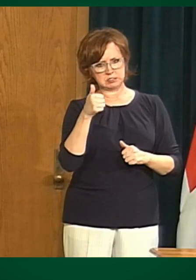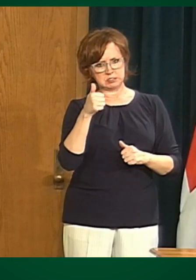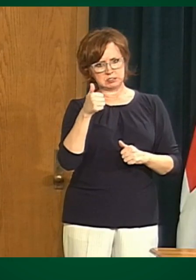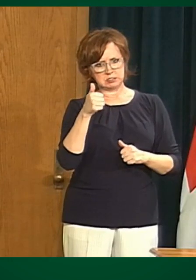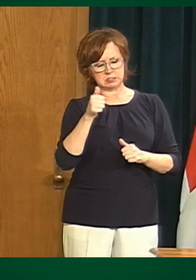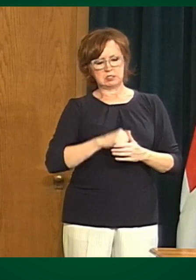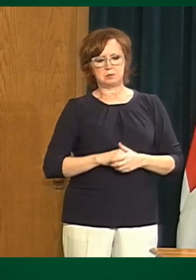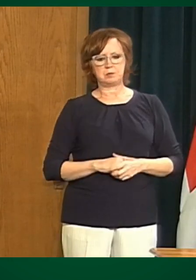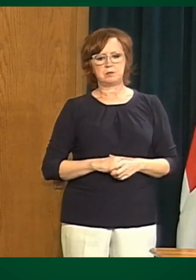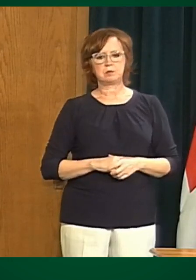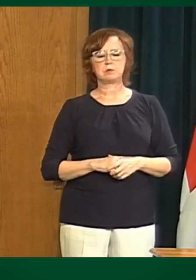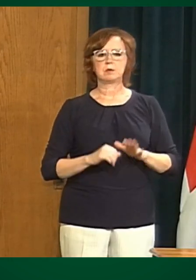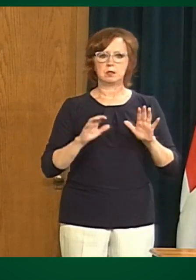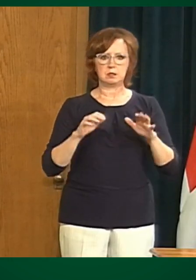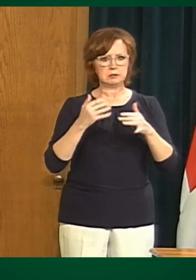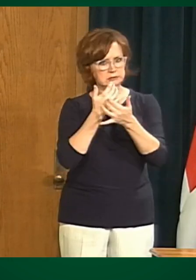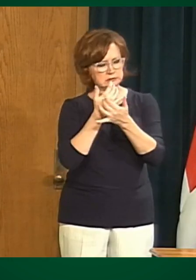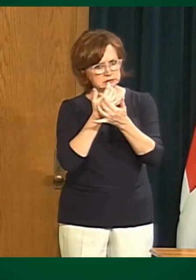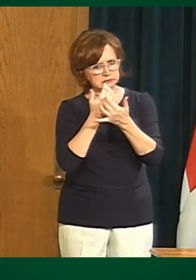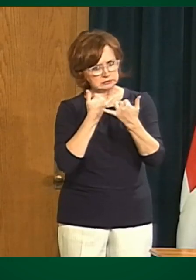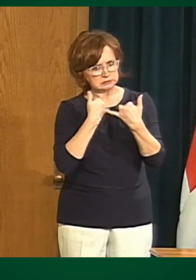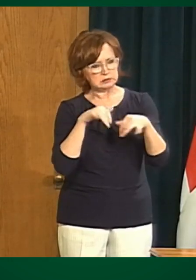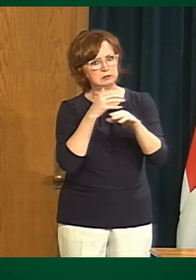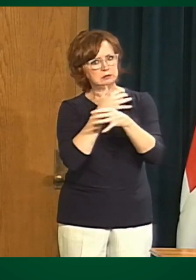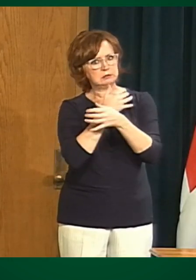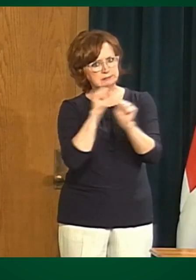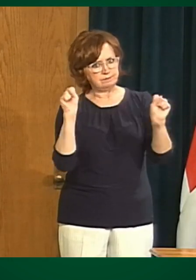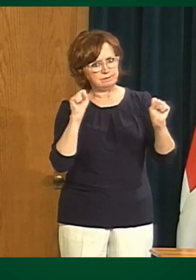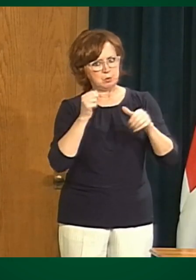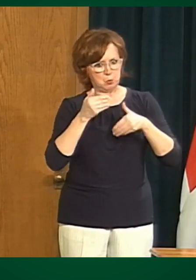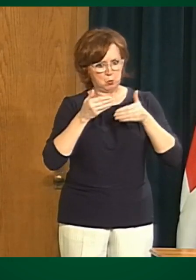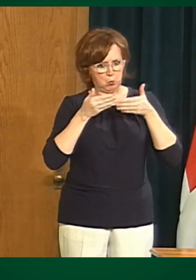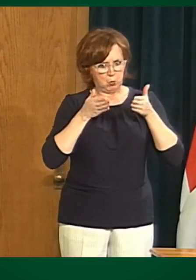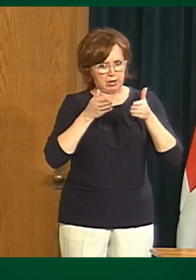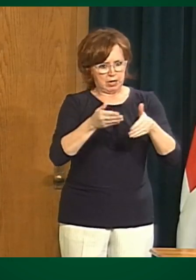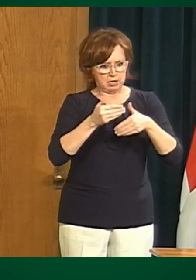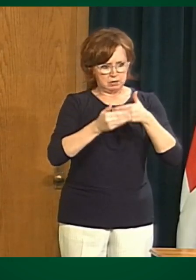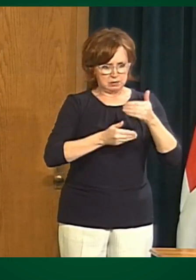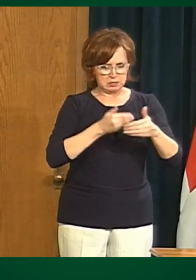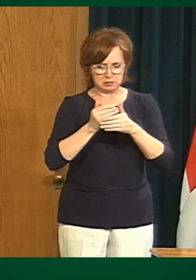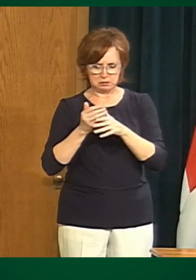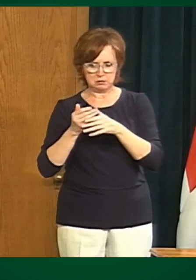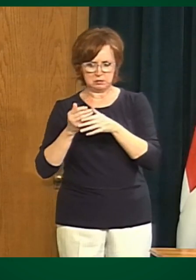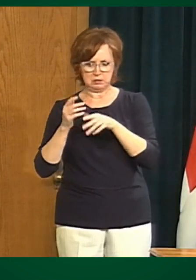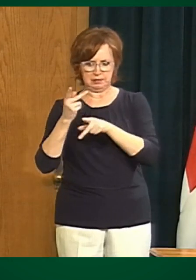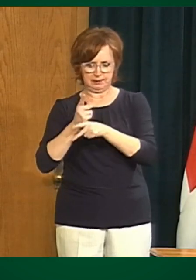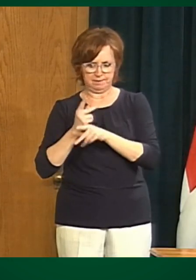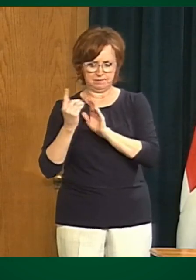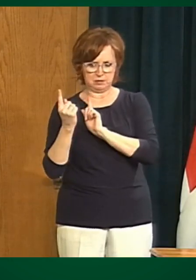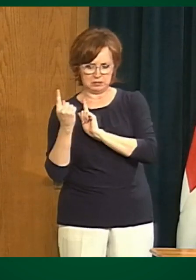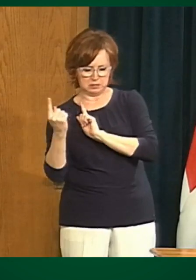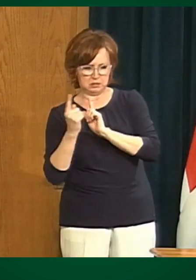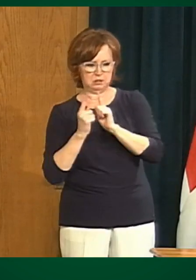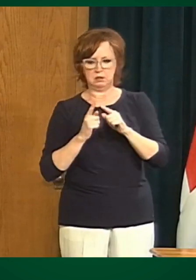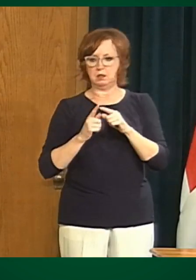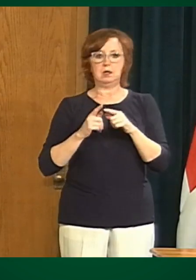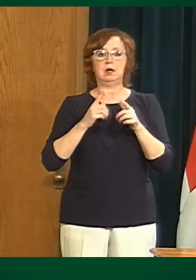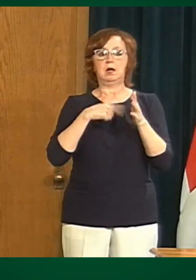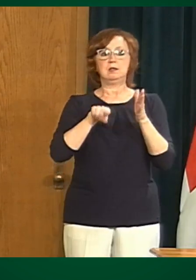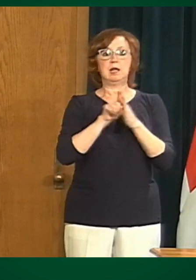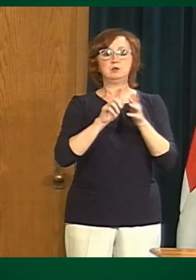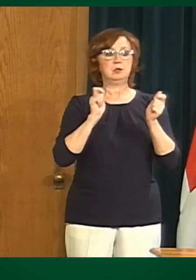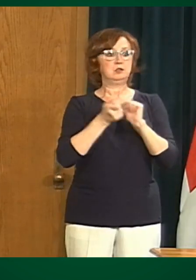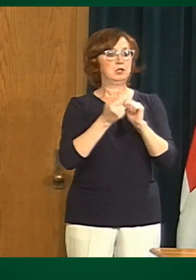increase your sphere in terms of socialization. But it has to be the same two households, the same two friends. It can't